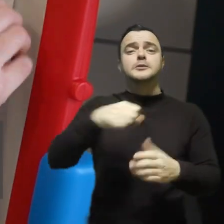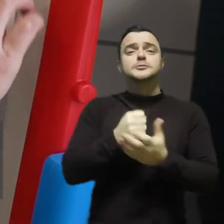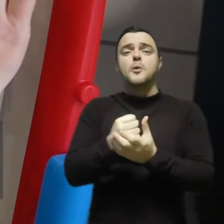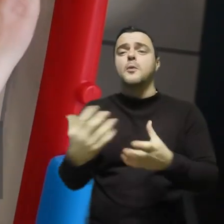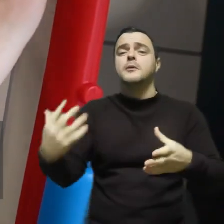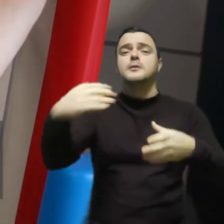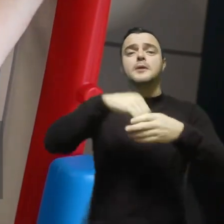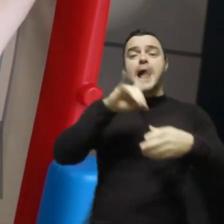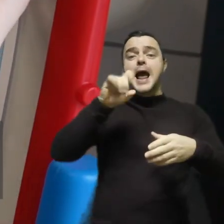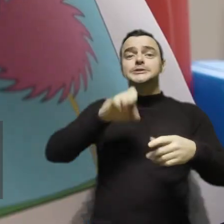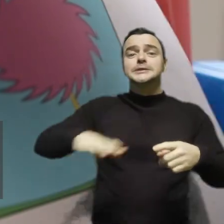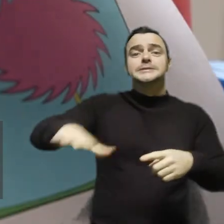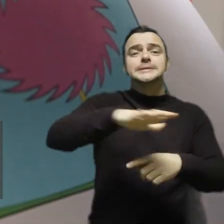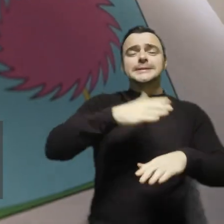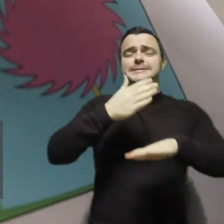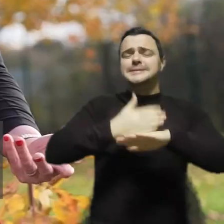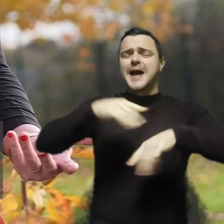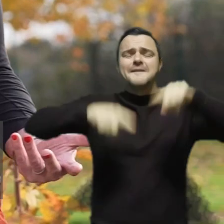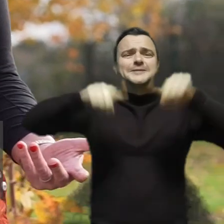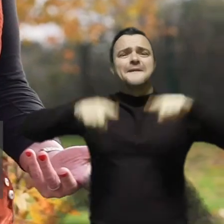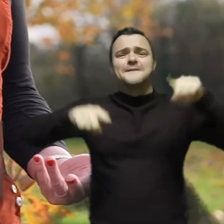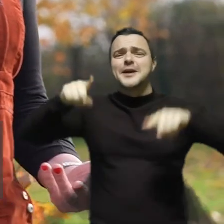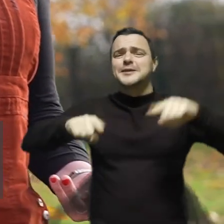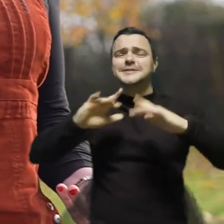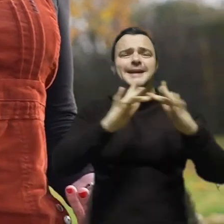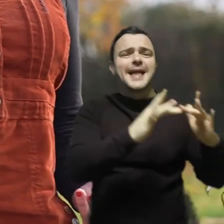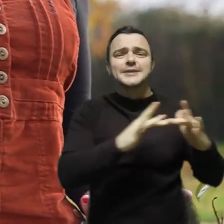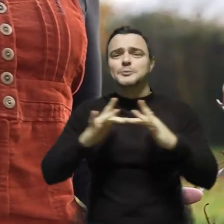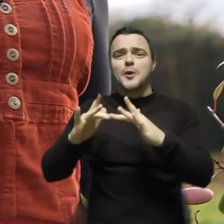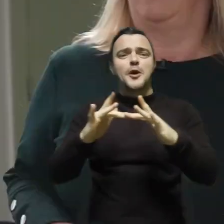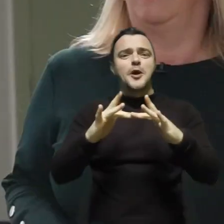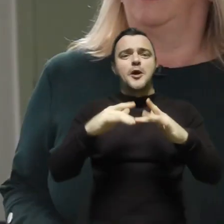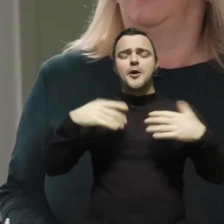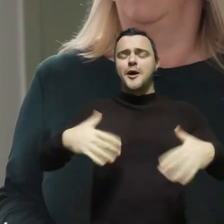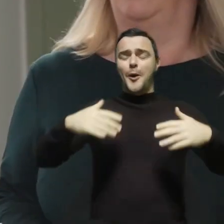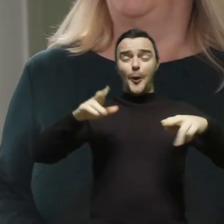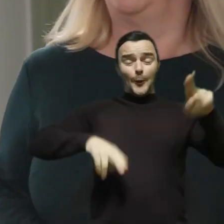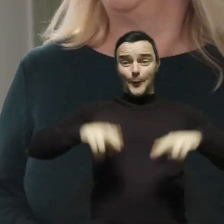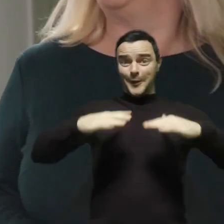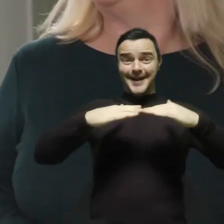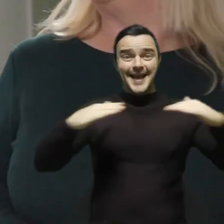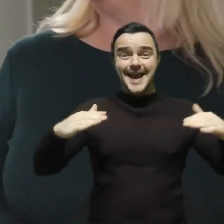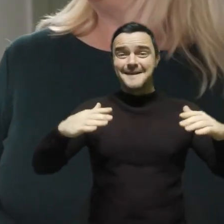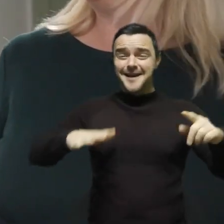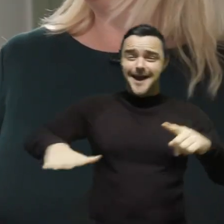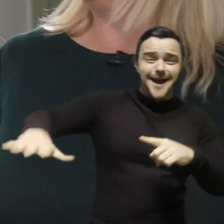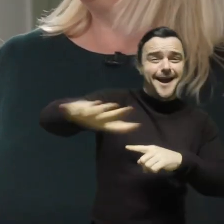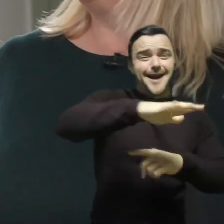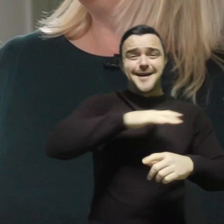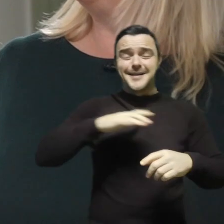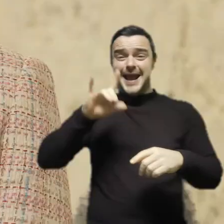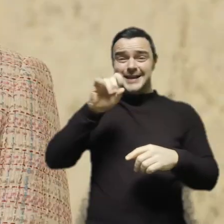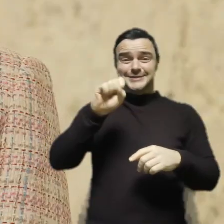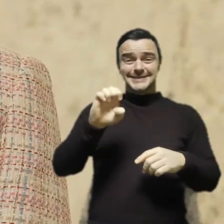supporting participation in all HSE staff diversity networks, we can reach a new level of inclusiveness